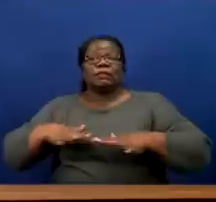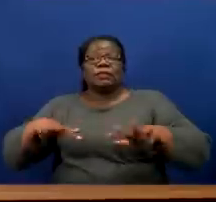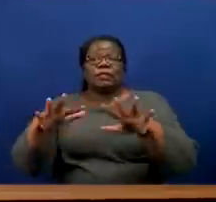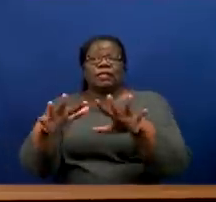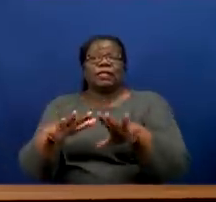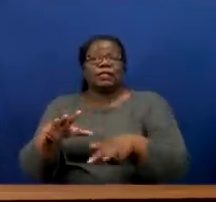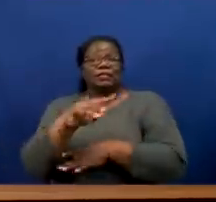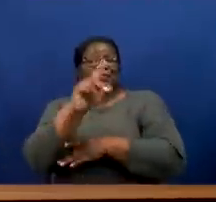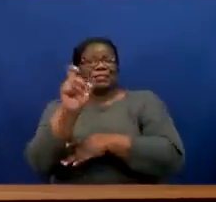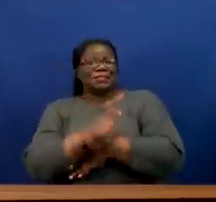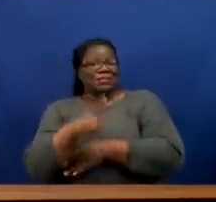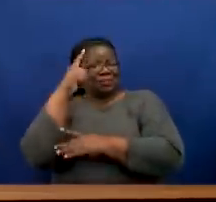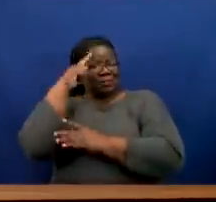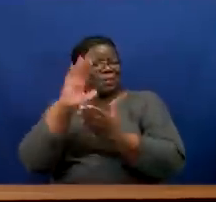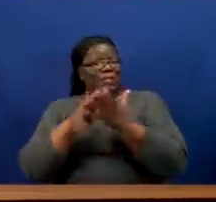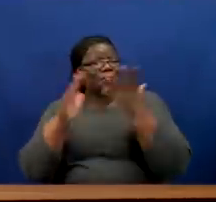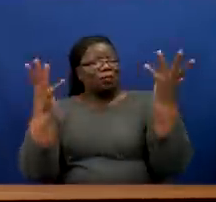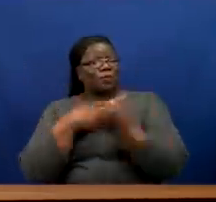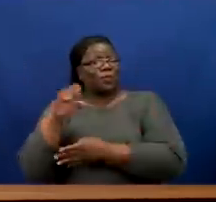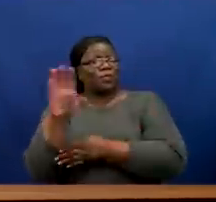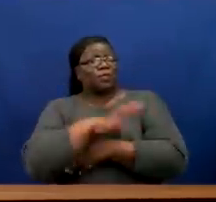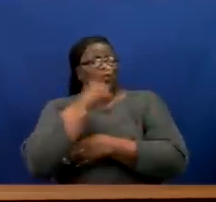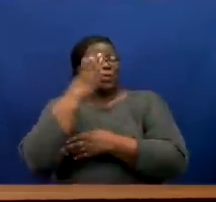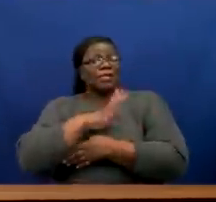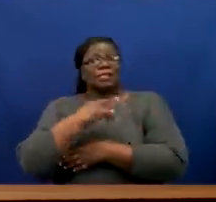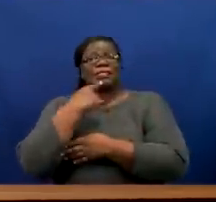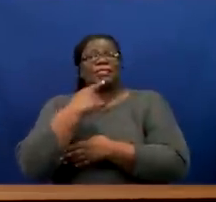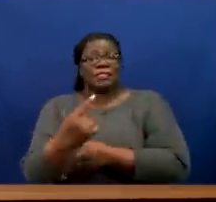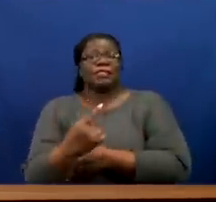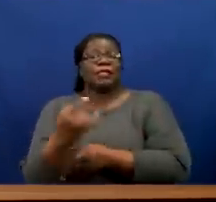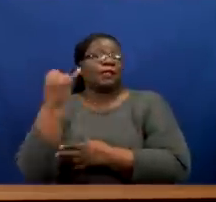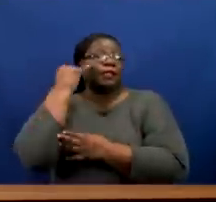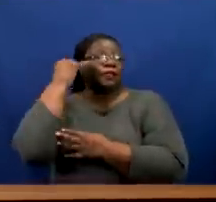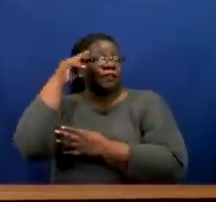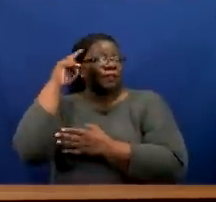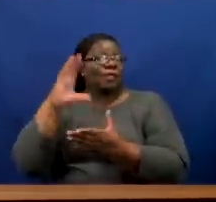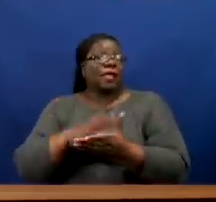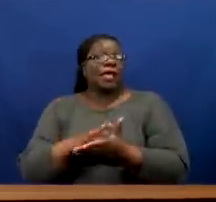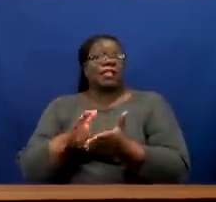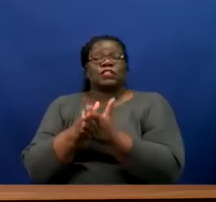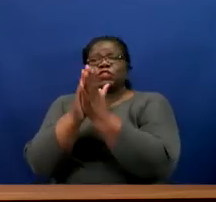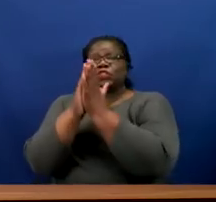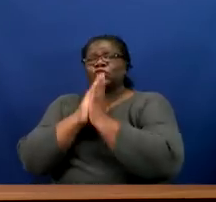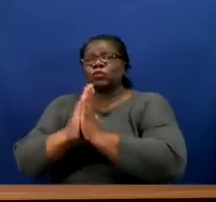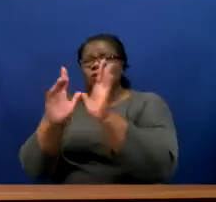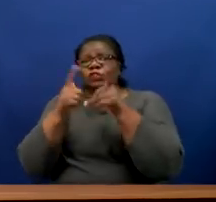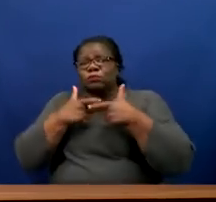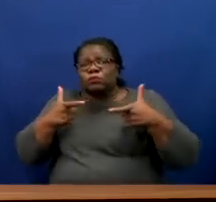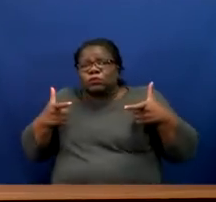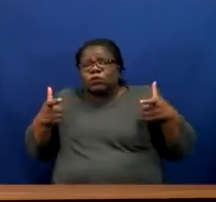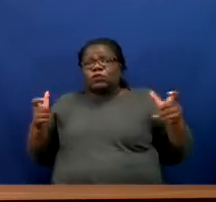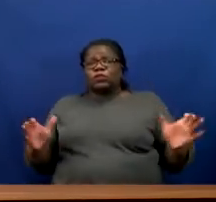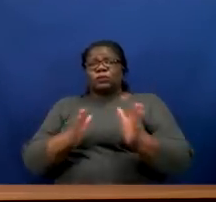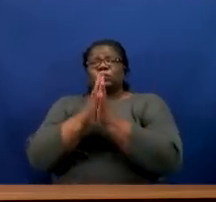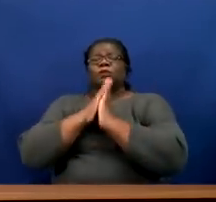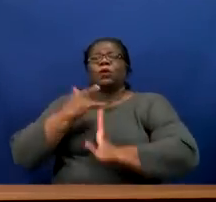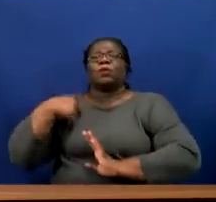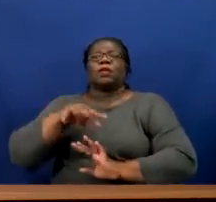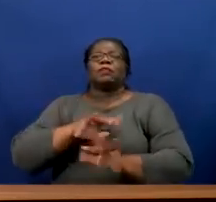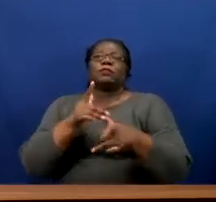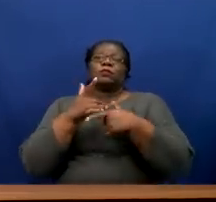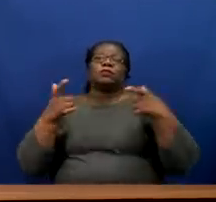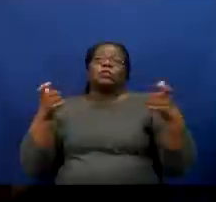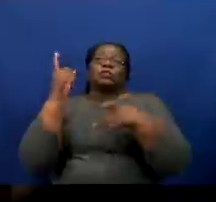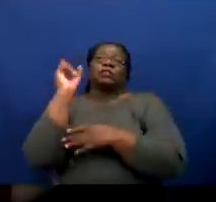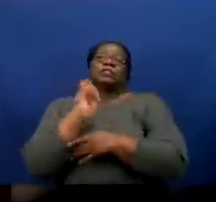you believe what your God says? Well, if you believe it, I need you to pray some brick prayers, because we've got some big needs in